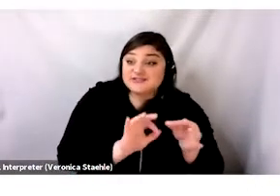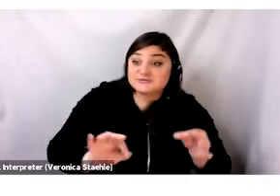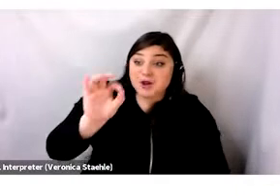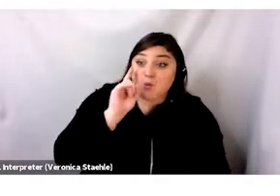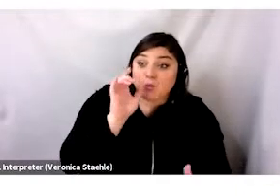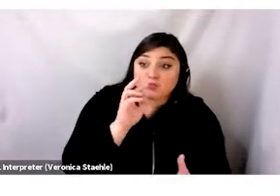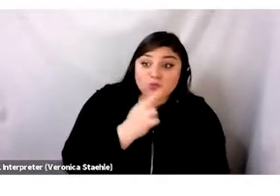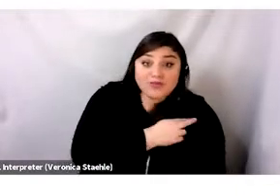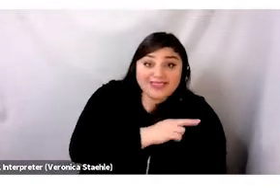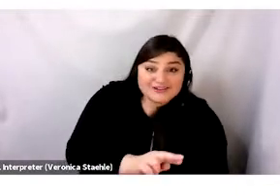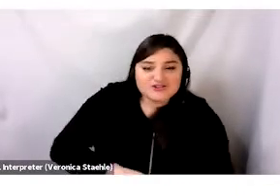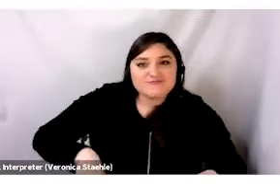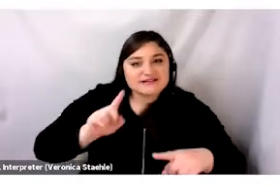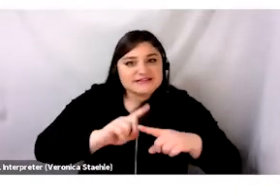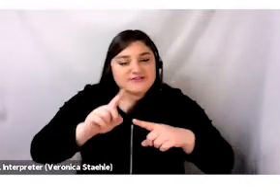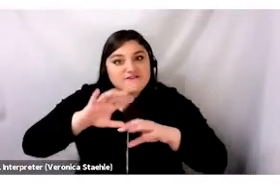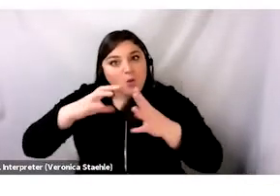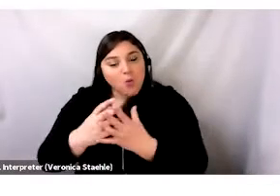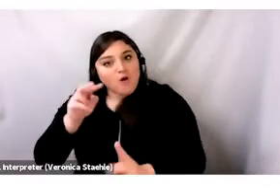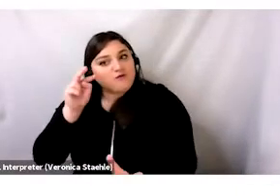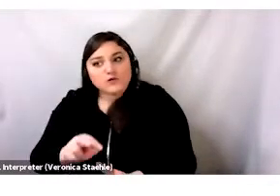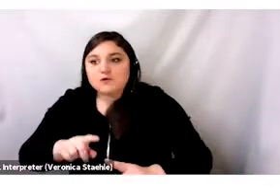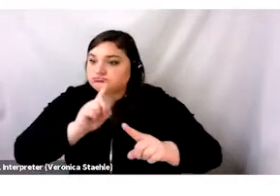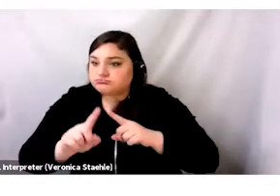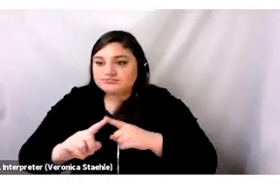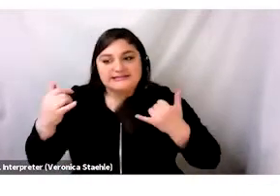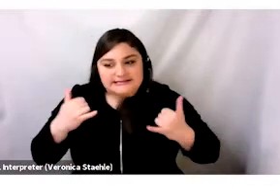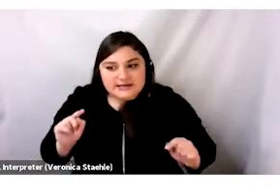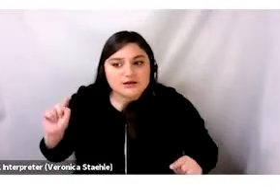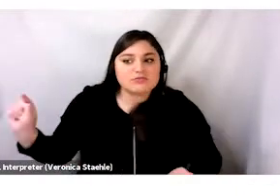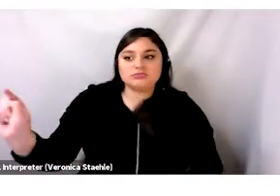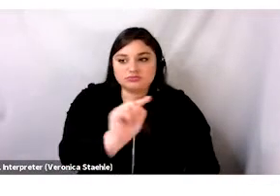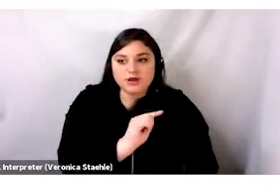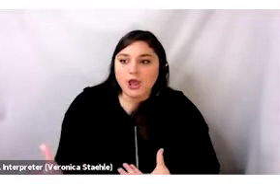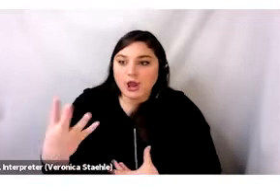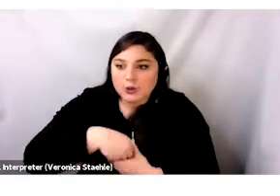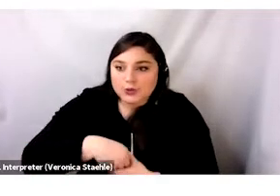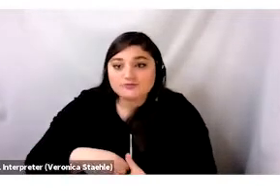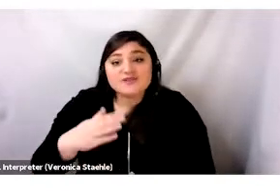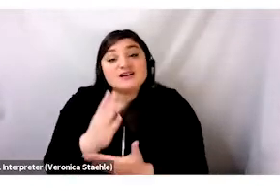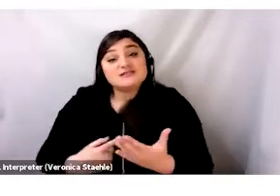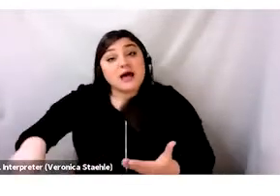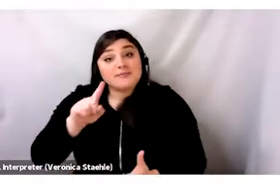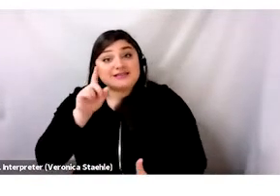organized religions around the world. Some of these include Black liberation